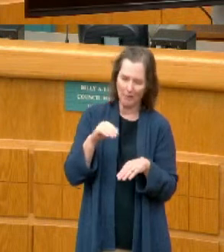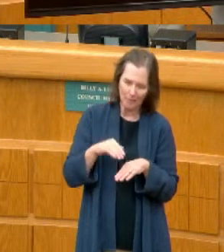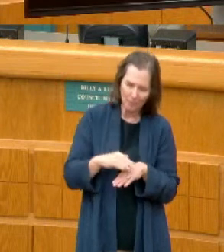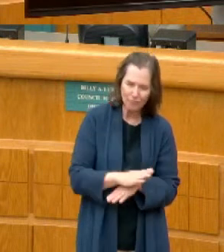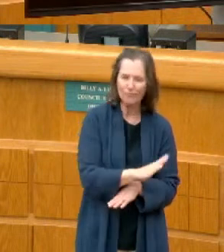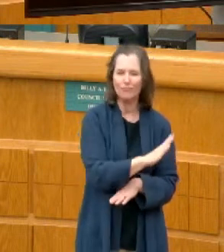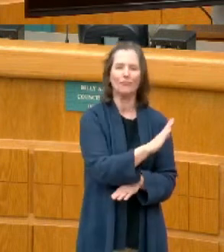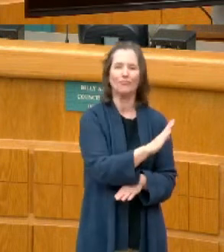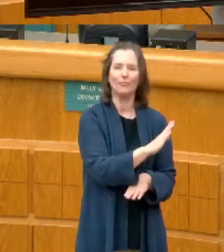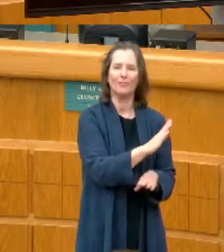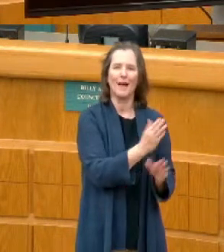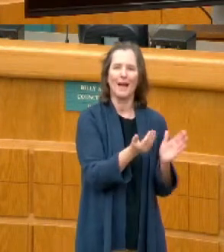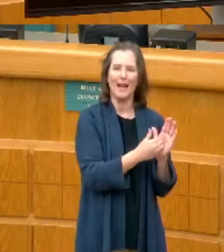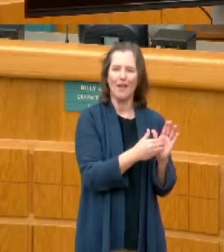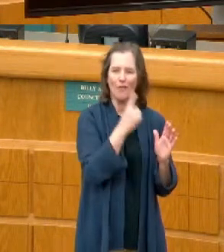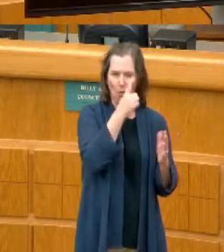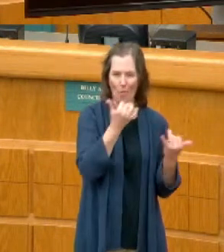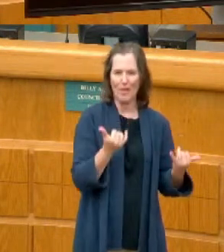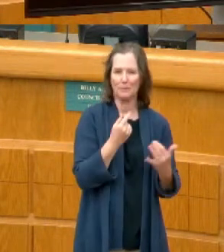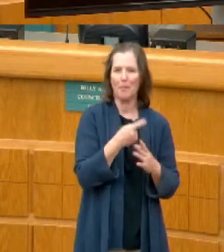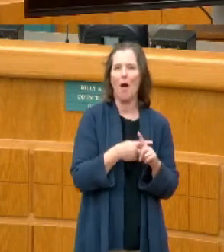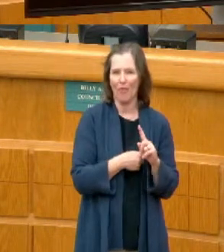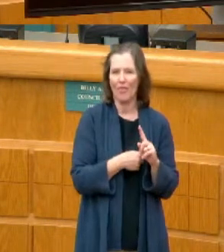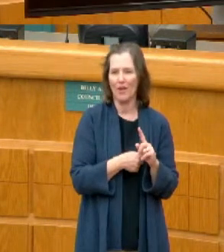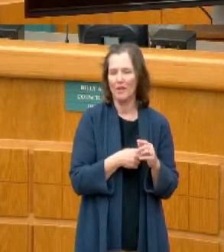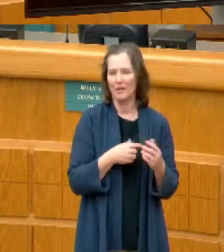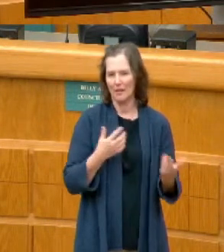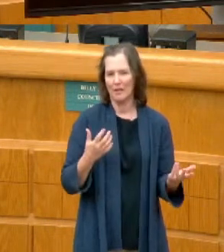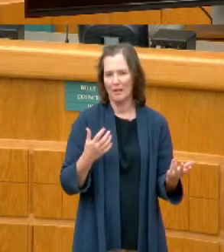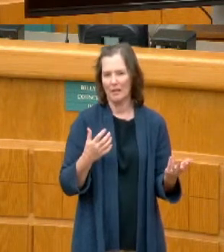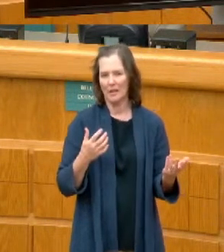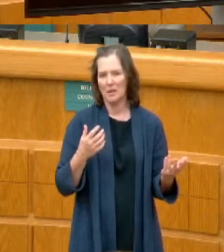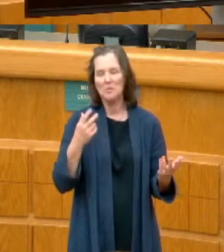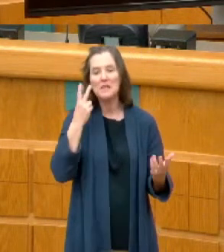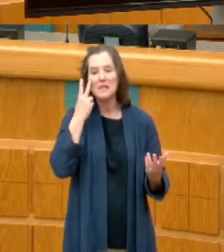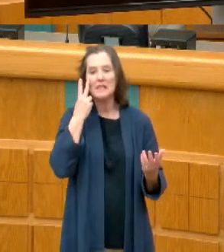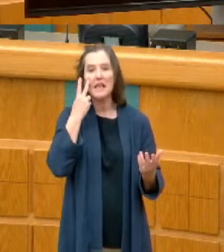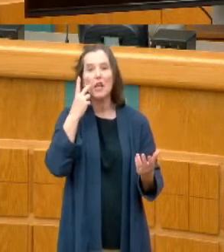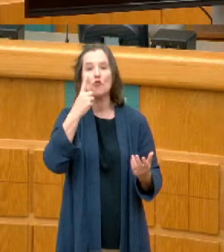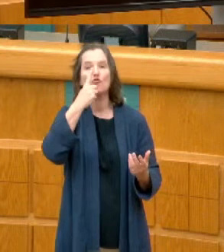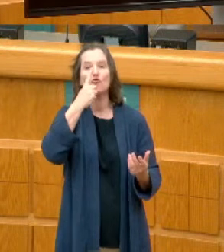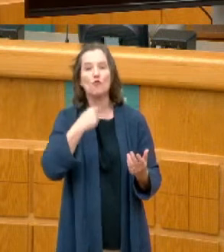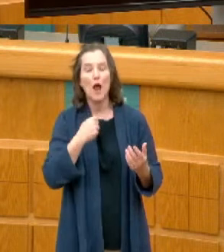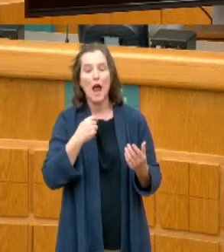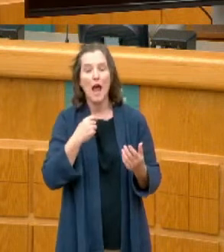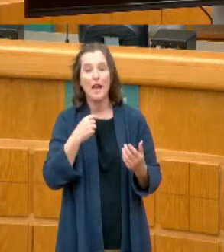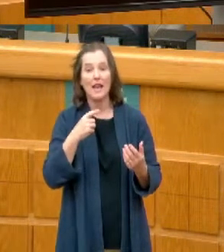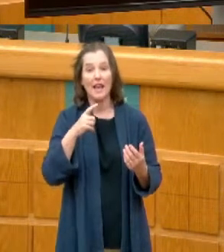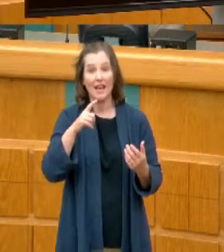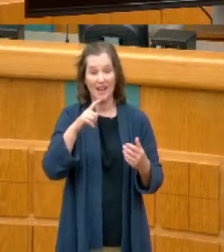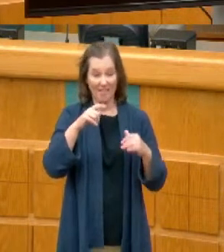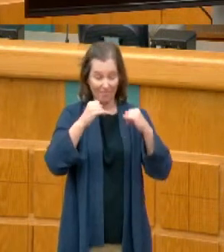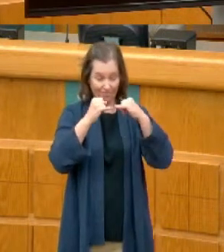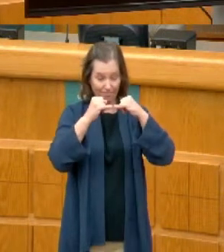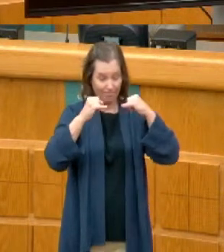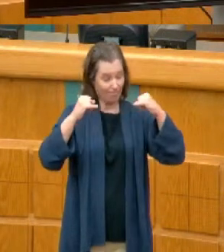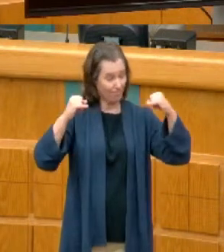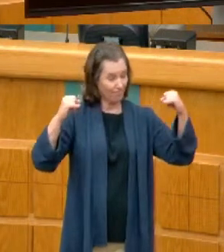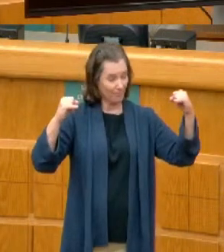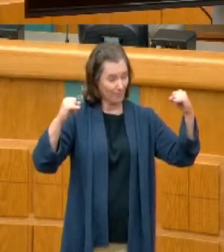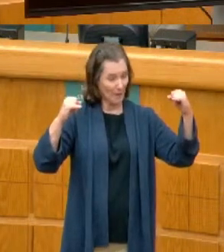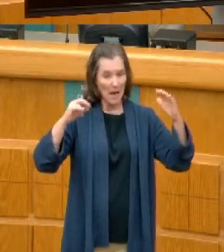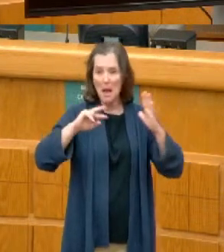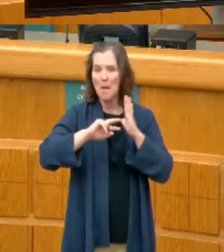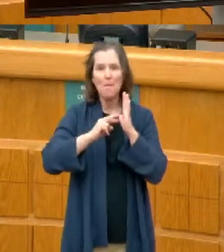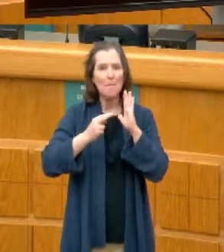up. What does this red line mean? That red line is the line, it's called the point of no return. We do not want to be